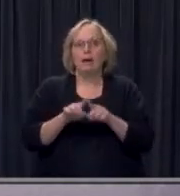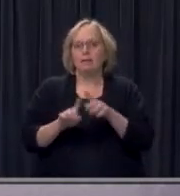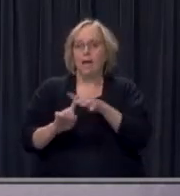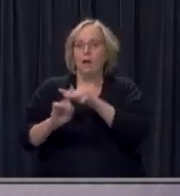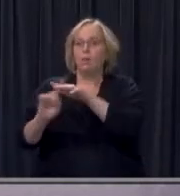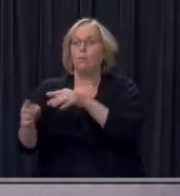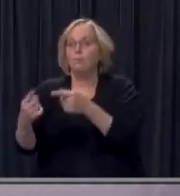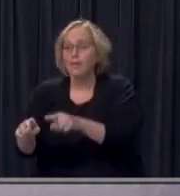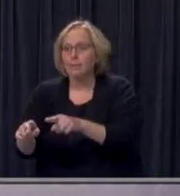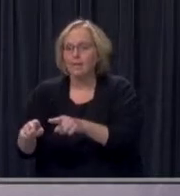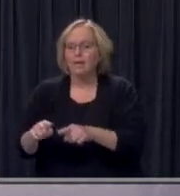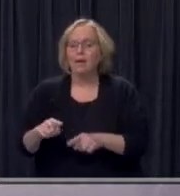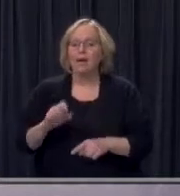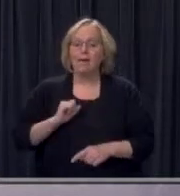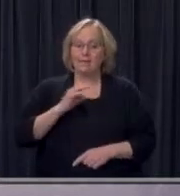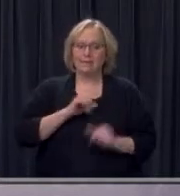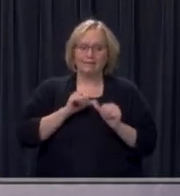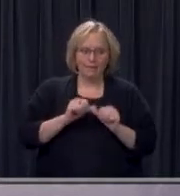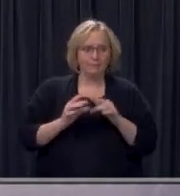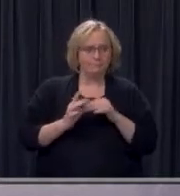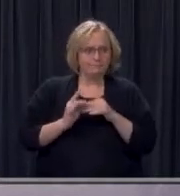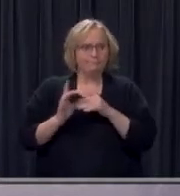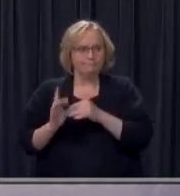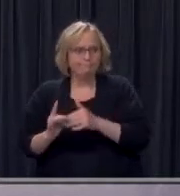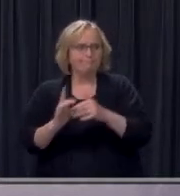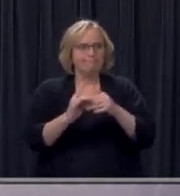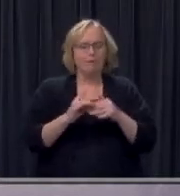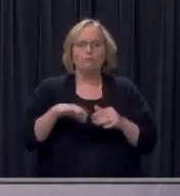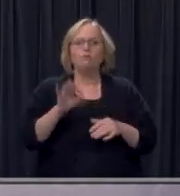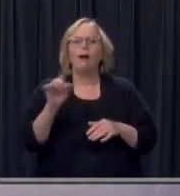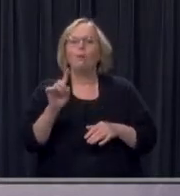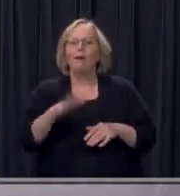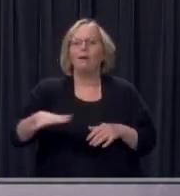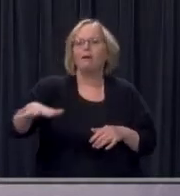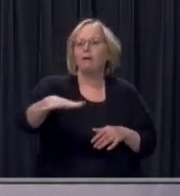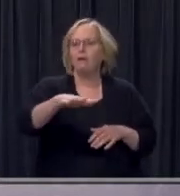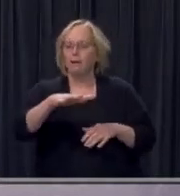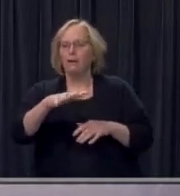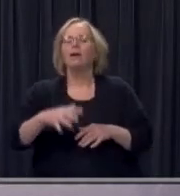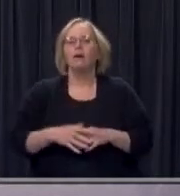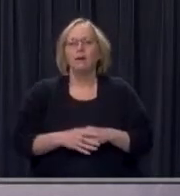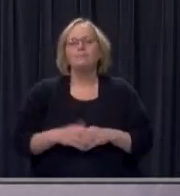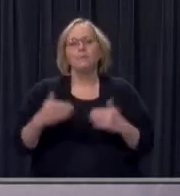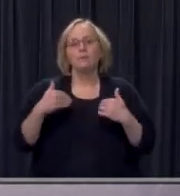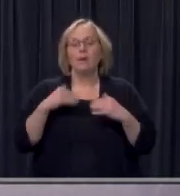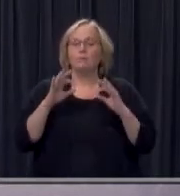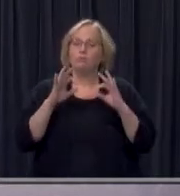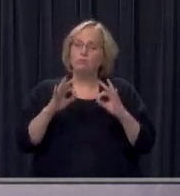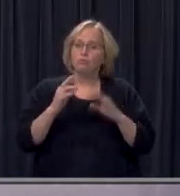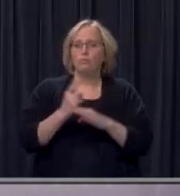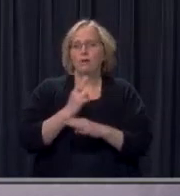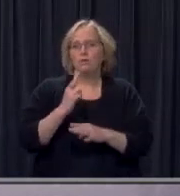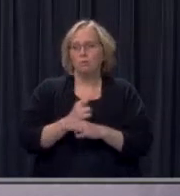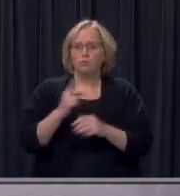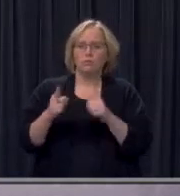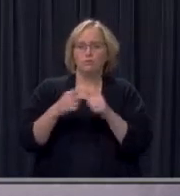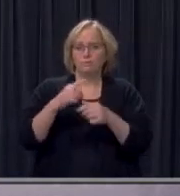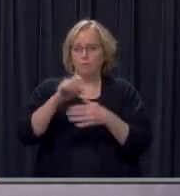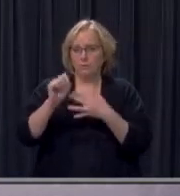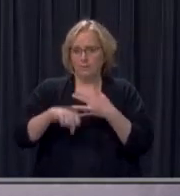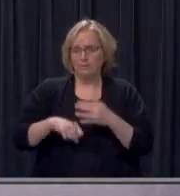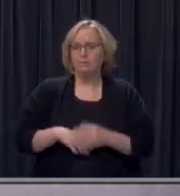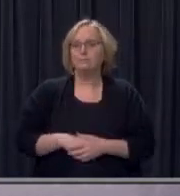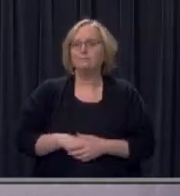and the staff member kept hitting it to update their location or what have you. So we had great usage first semester.